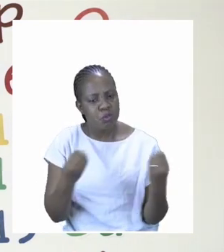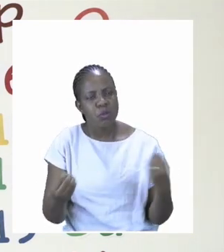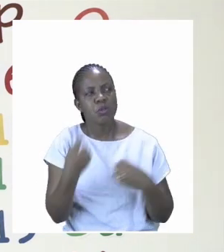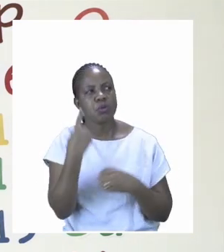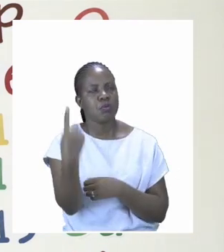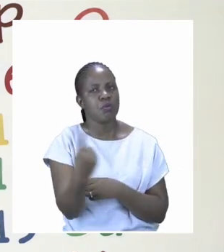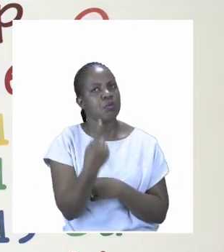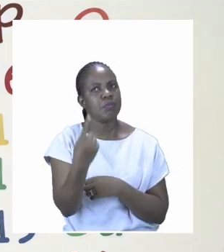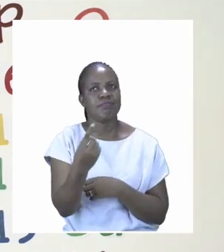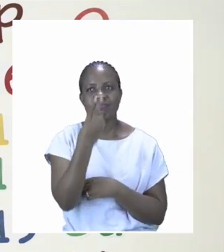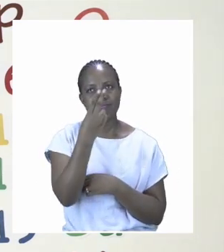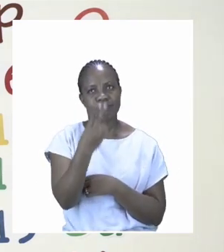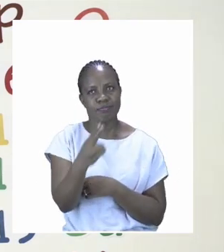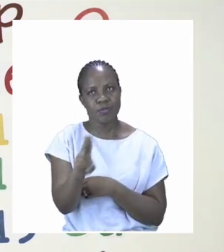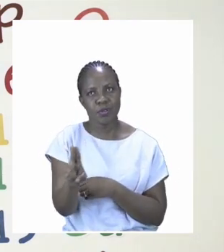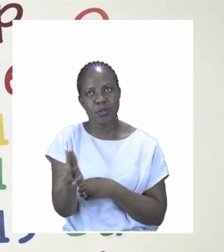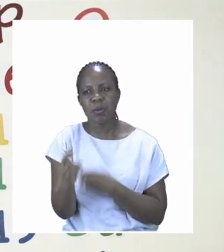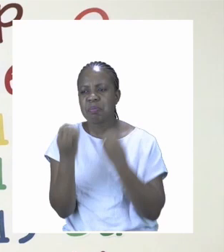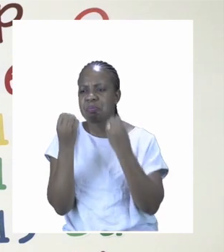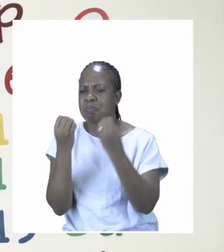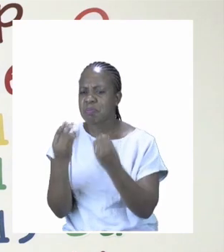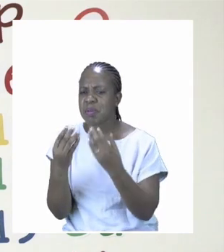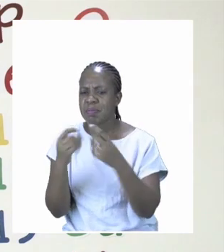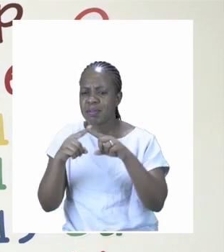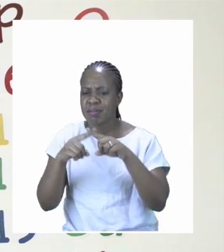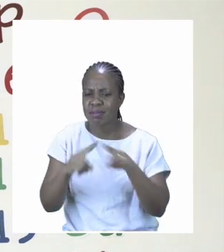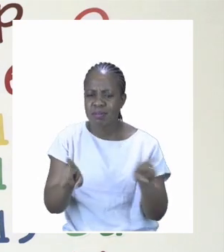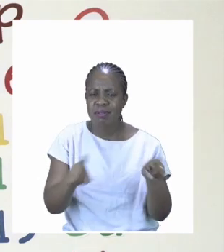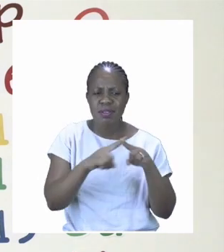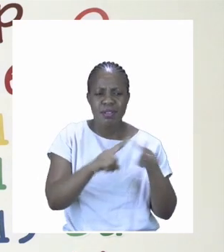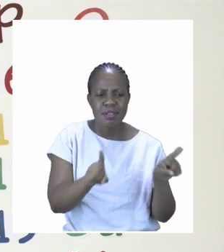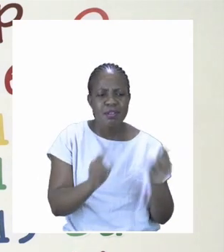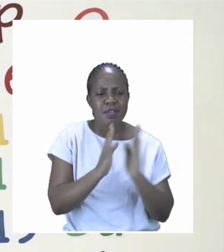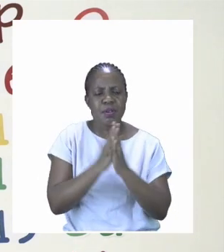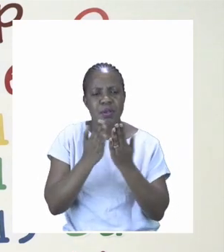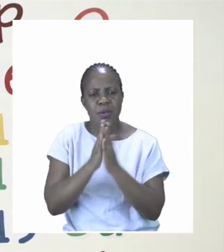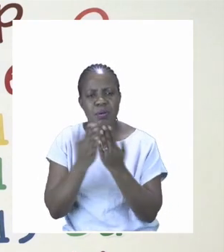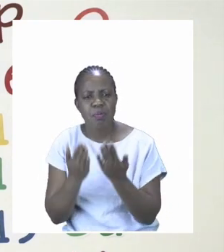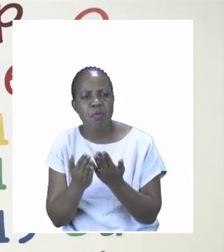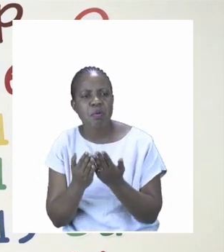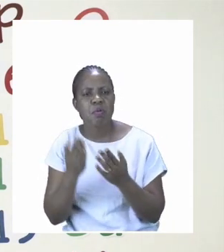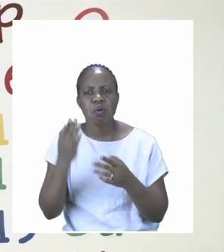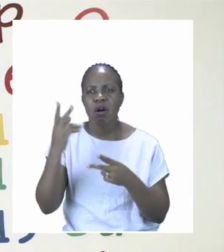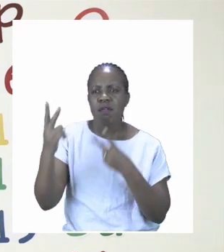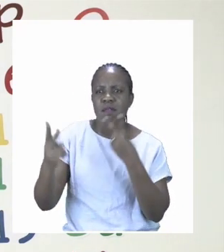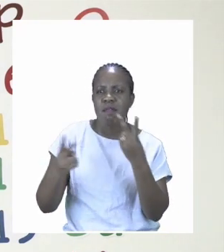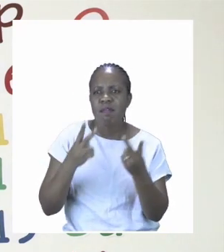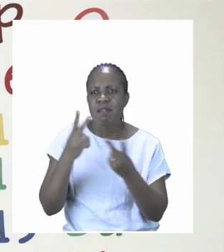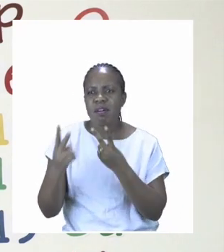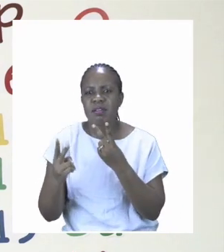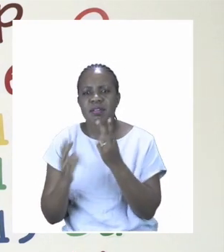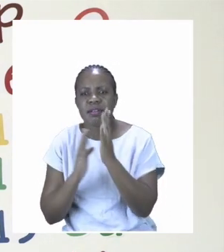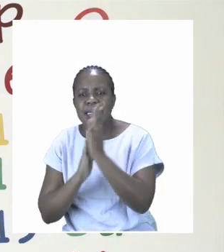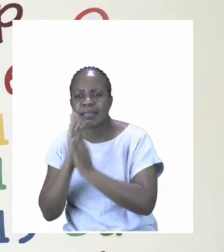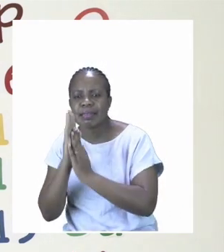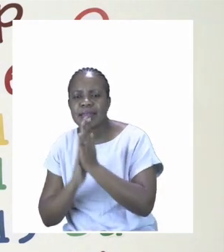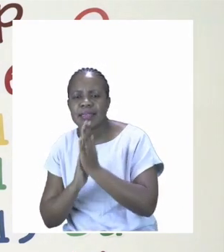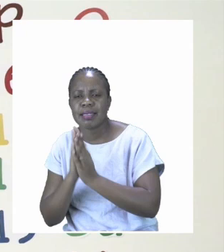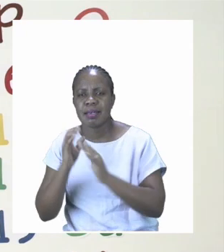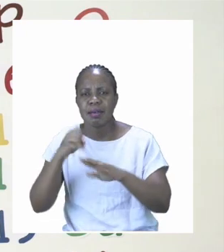people going for adventures or superhero stories or stories